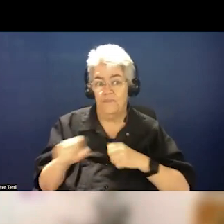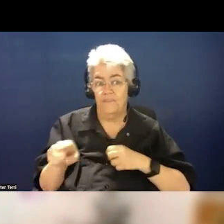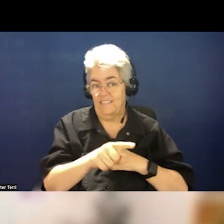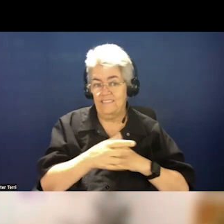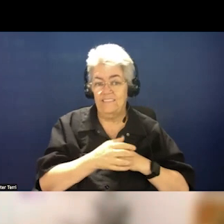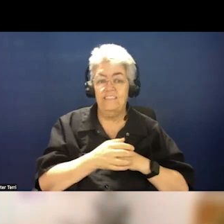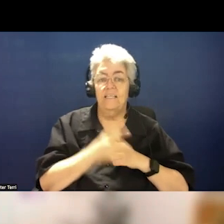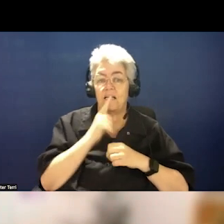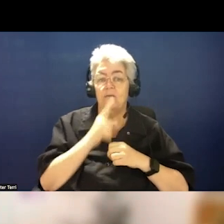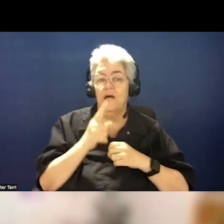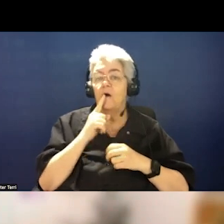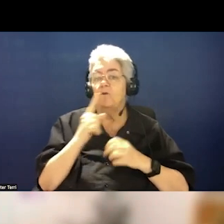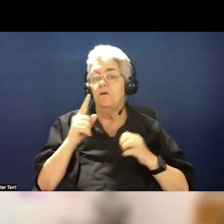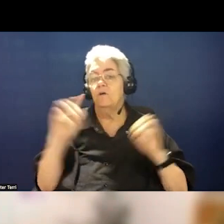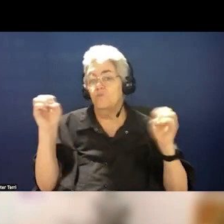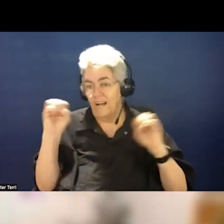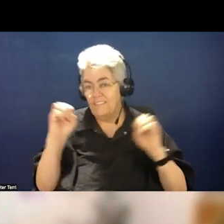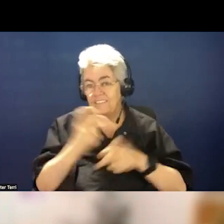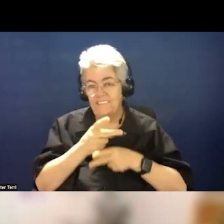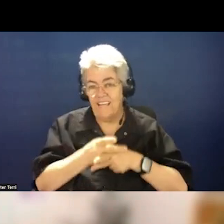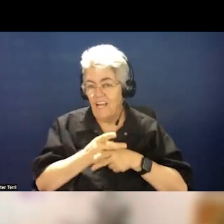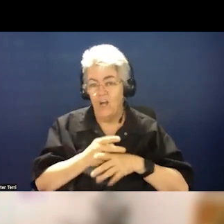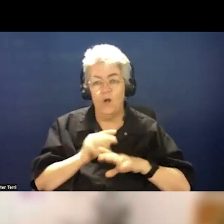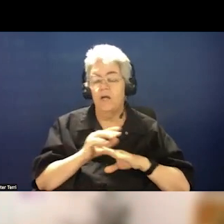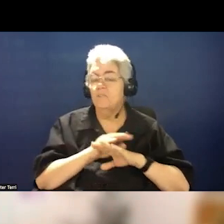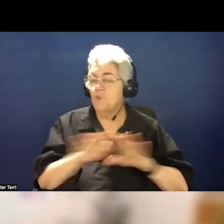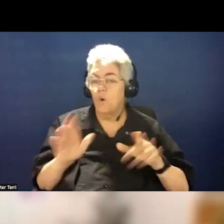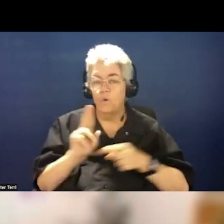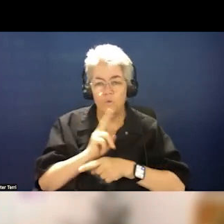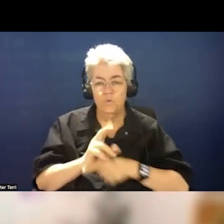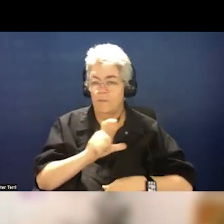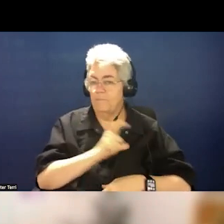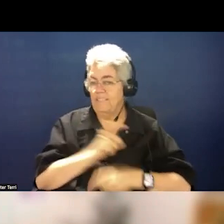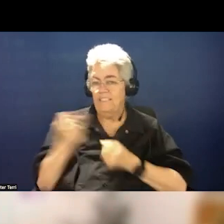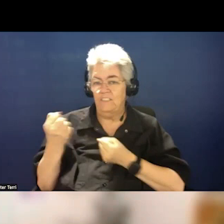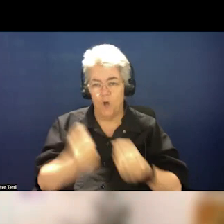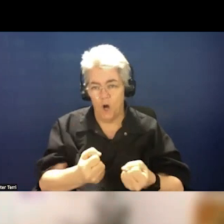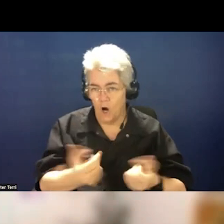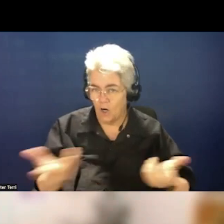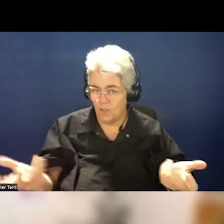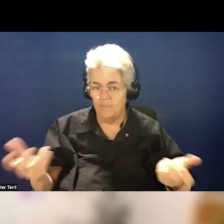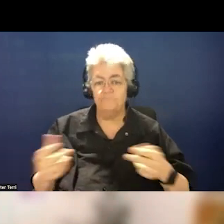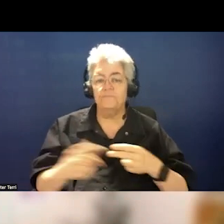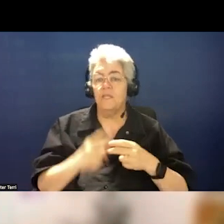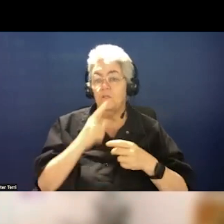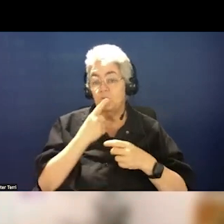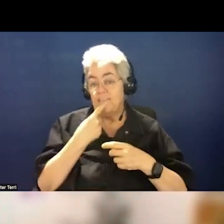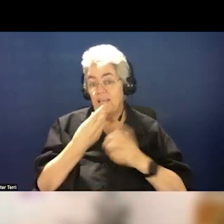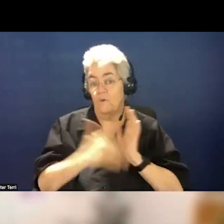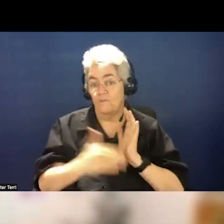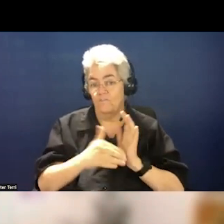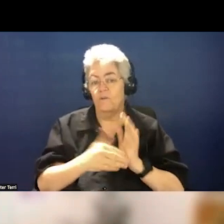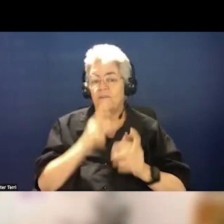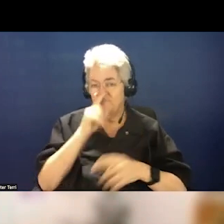about crisis care shouldn't come in a police car. We've said this statement over and over again, but it will be fascinating to kind of